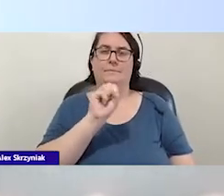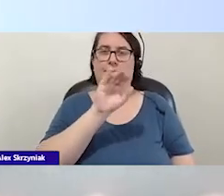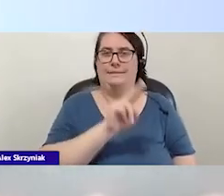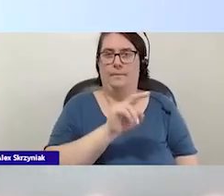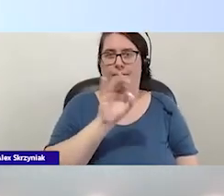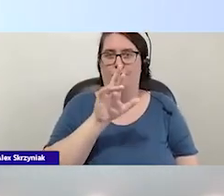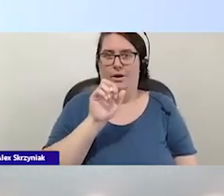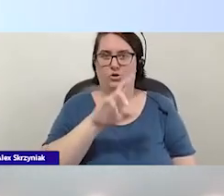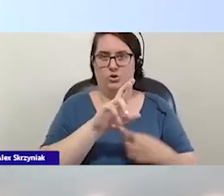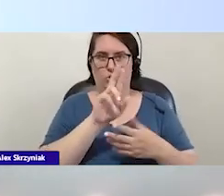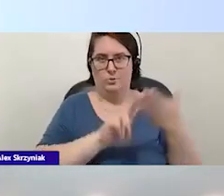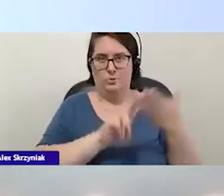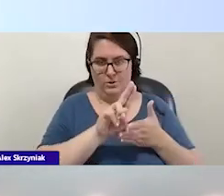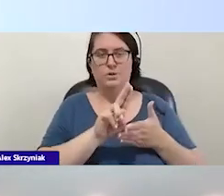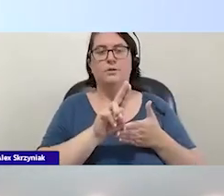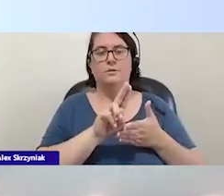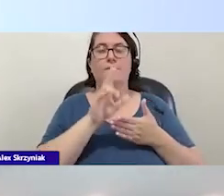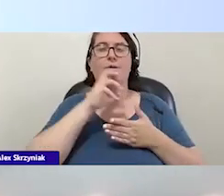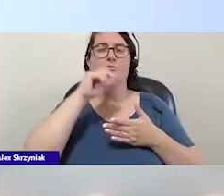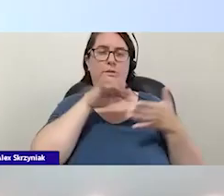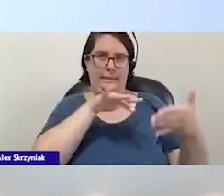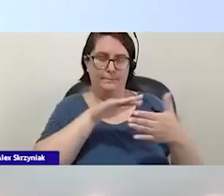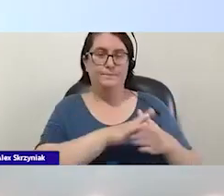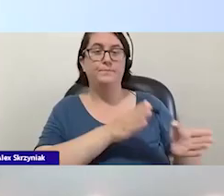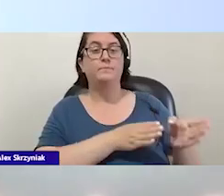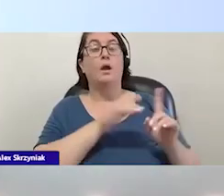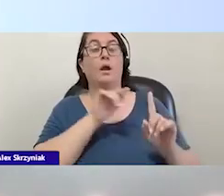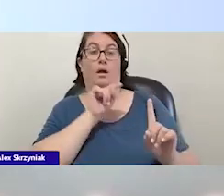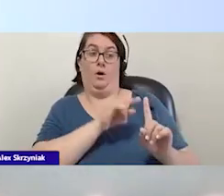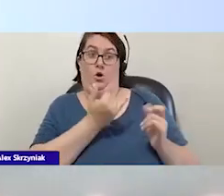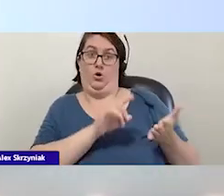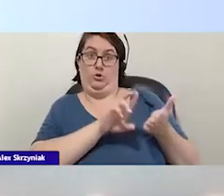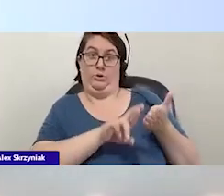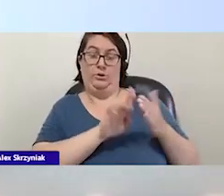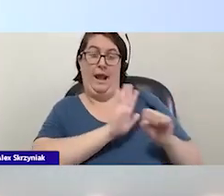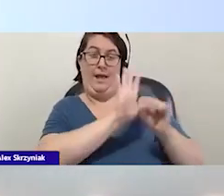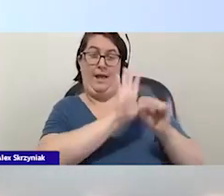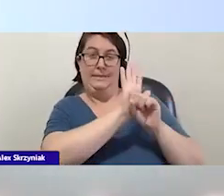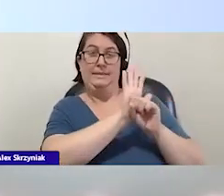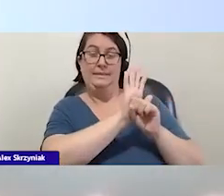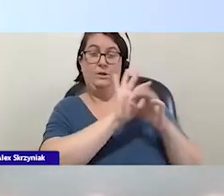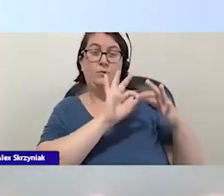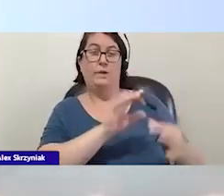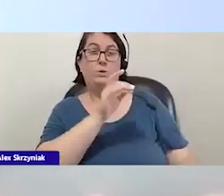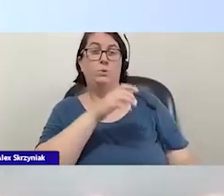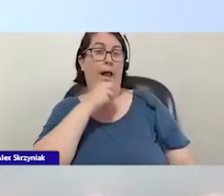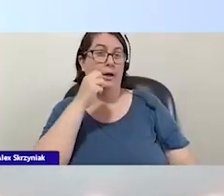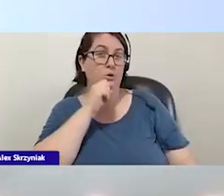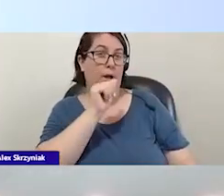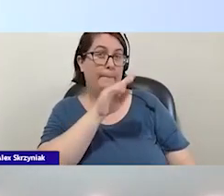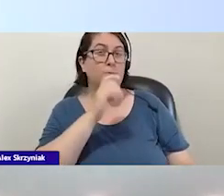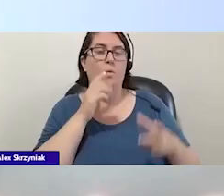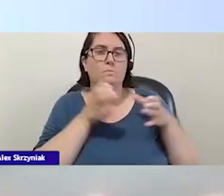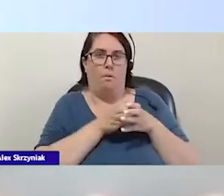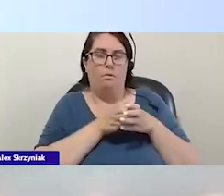and Gerontology Department. Dr. Gutman's current research and advocacy is focused on elder abuse in marginalized groups